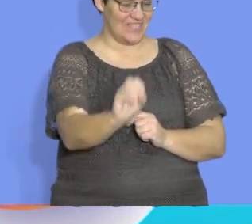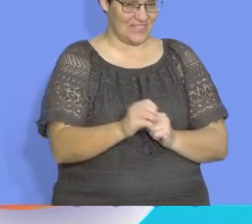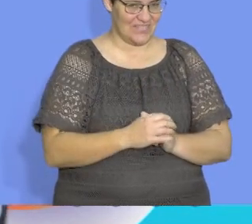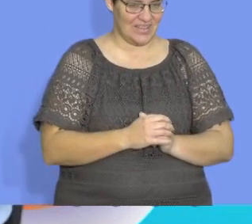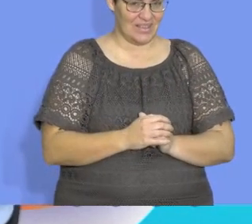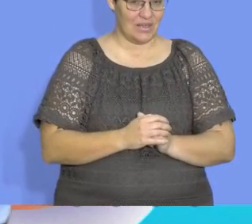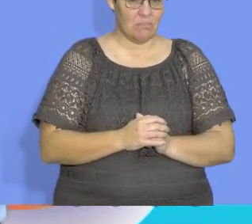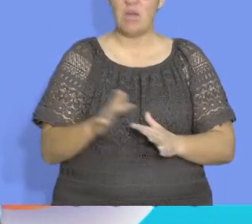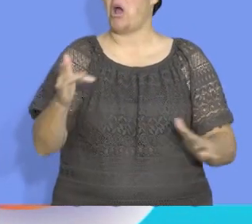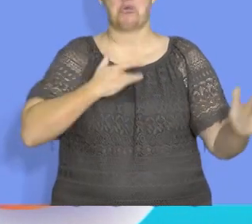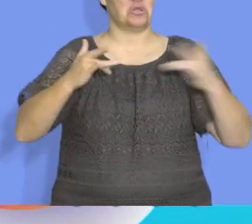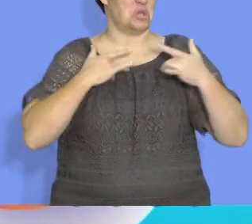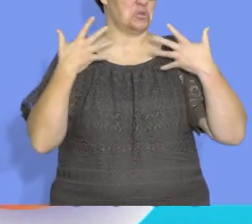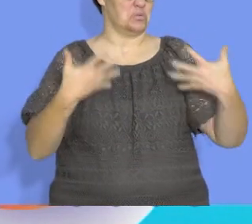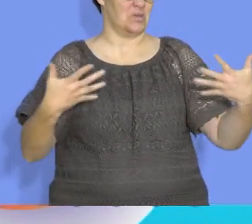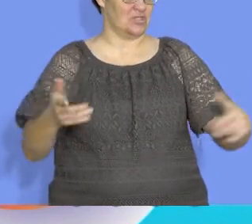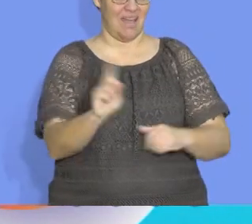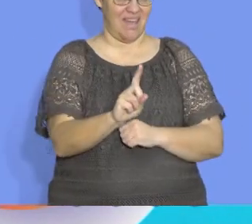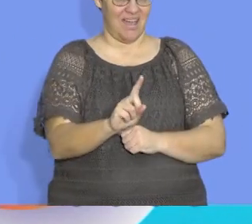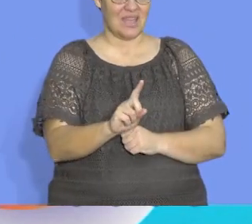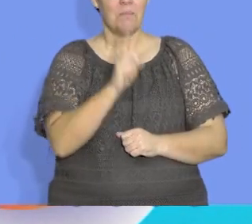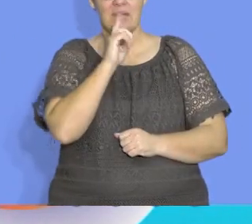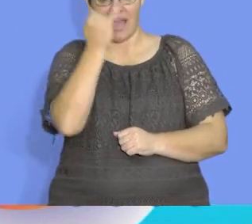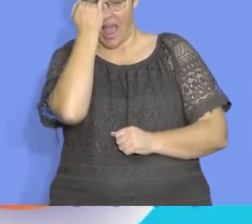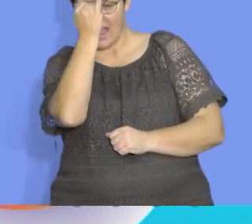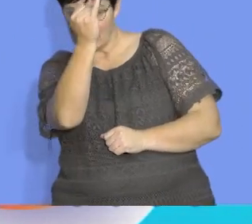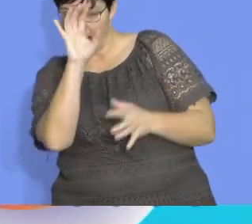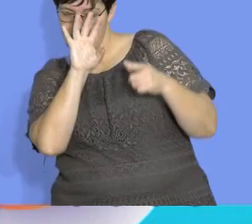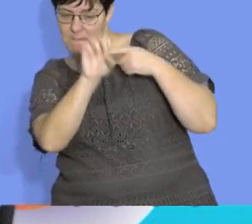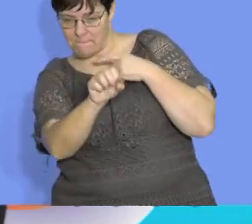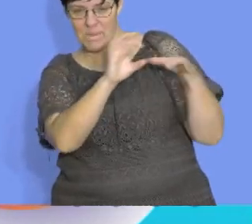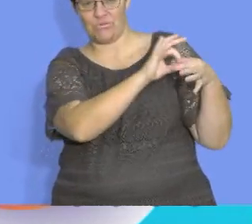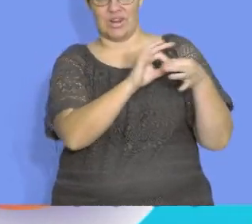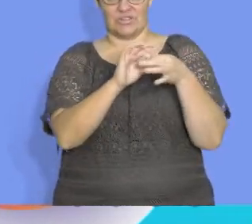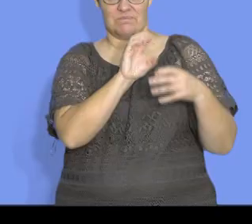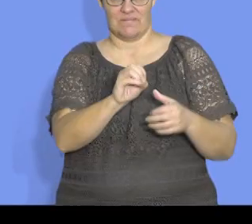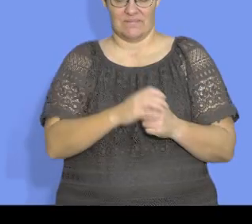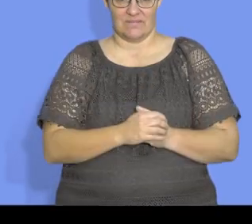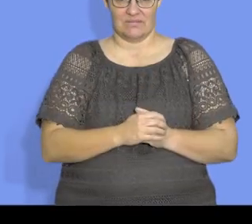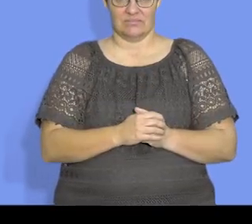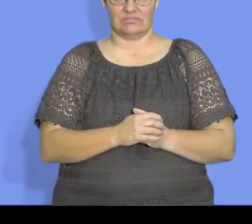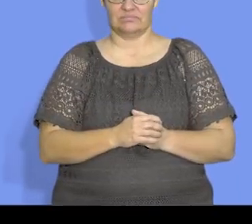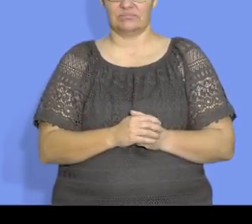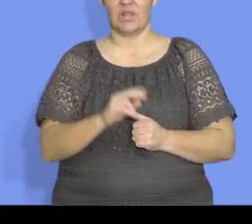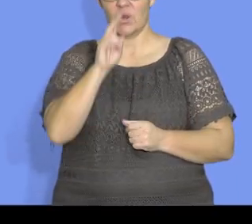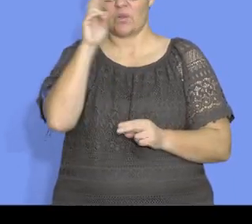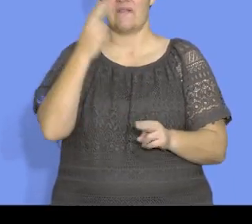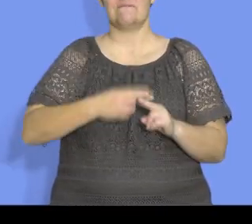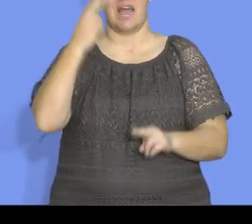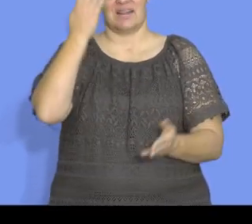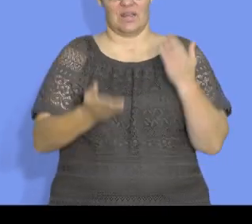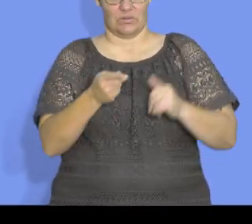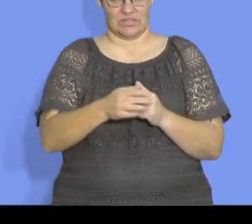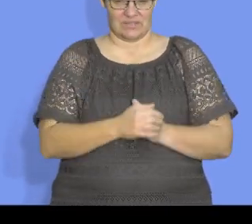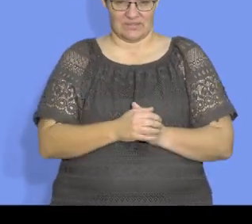a little bit. But we're not too much worried about that. I just want you to get the relationship. Now, let's have a look at our